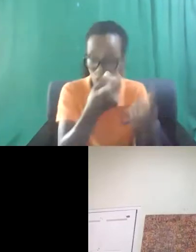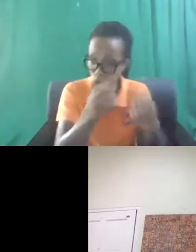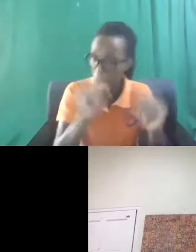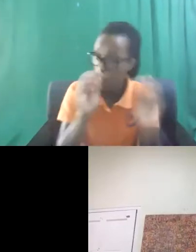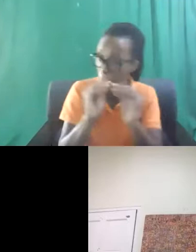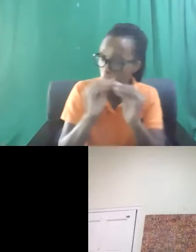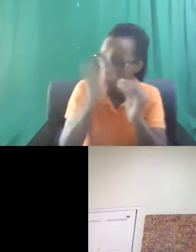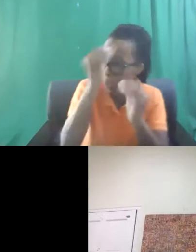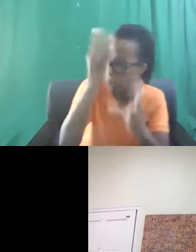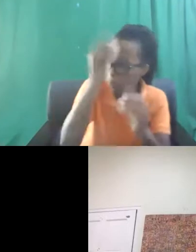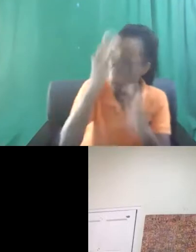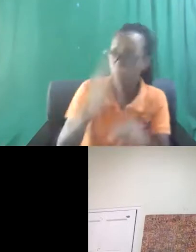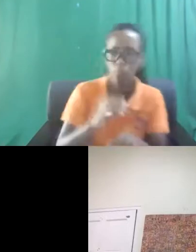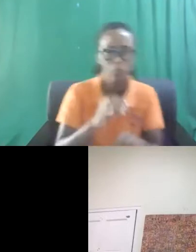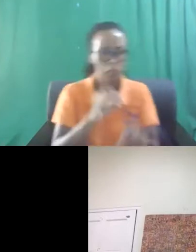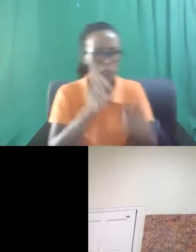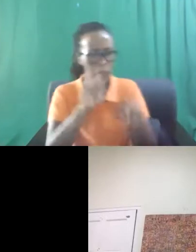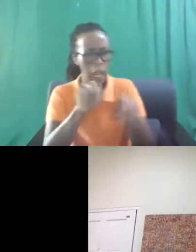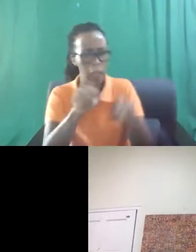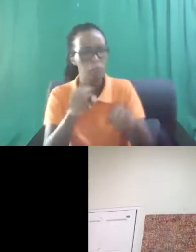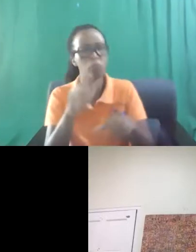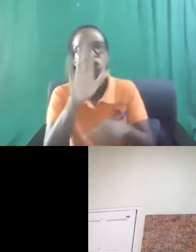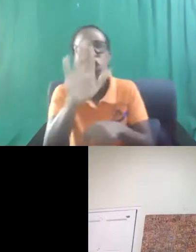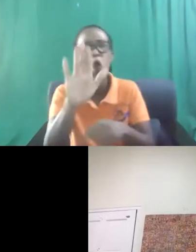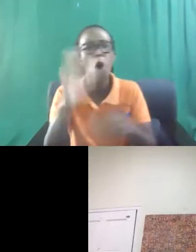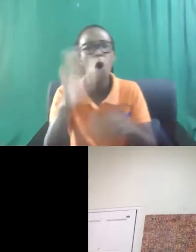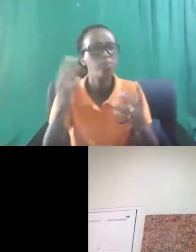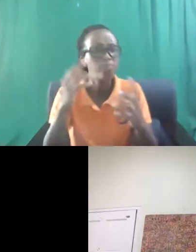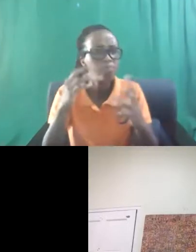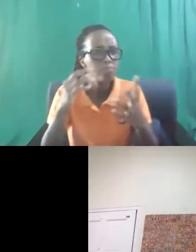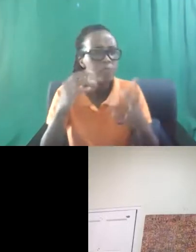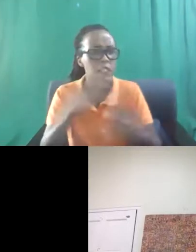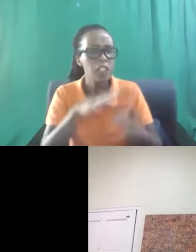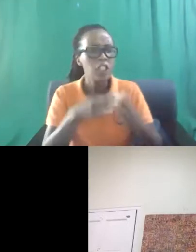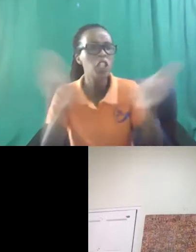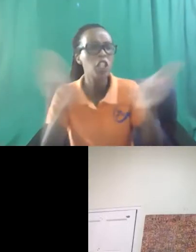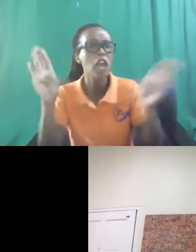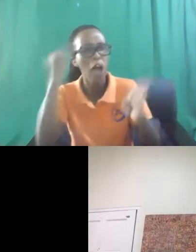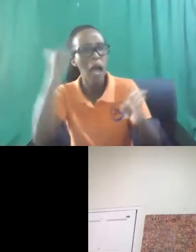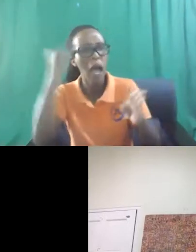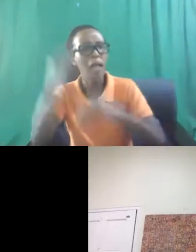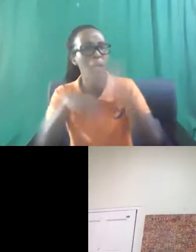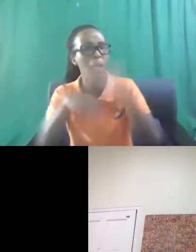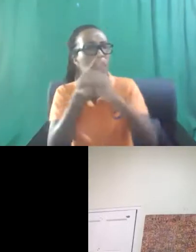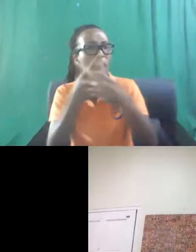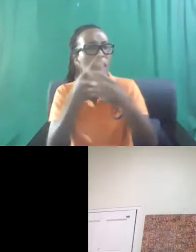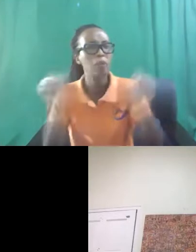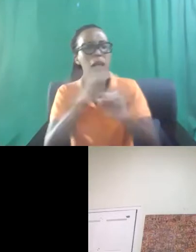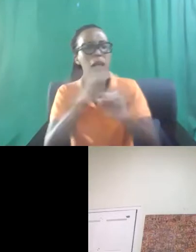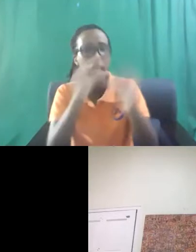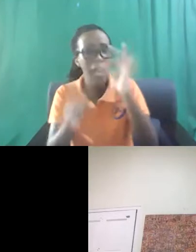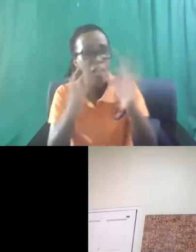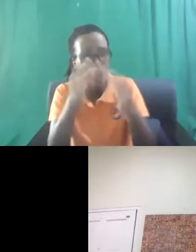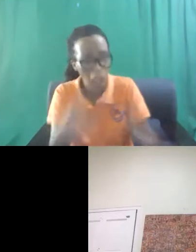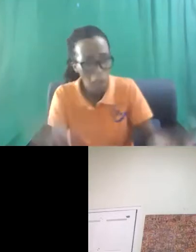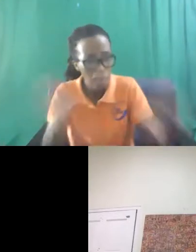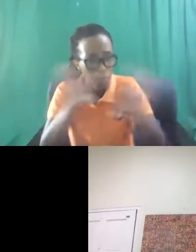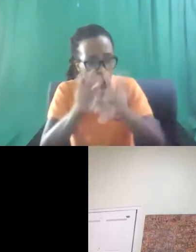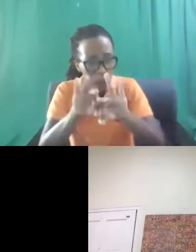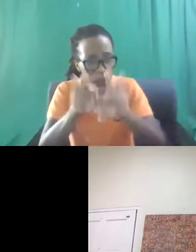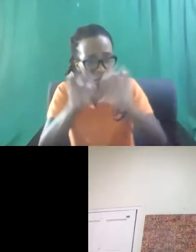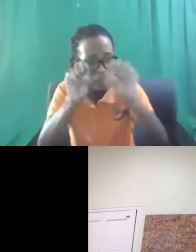So, what's your general view of linguistics and its importance of your field? I